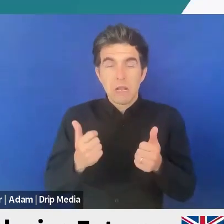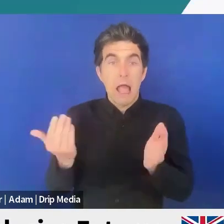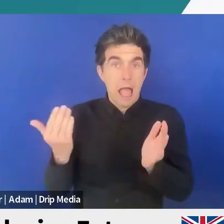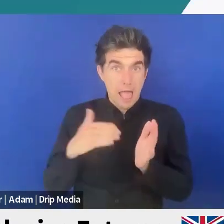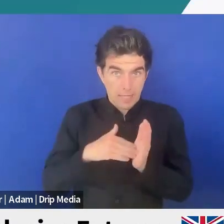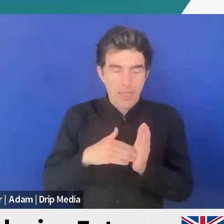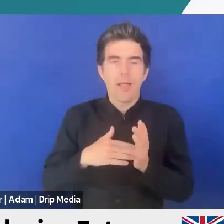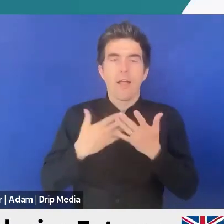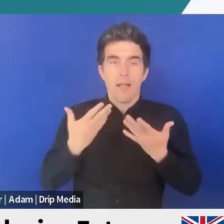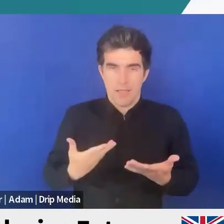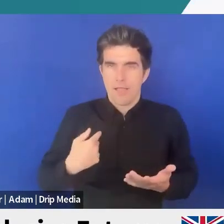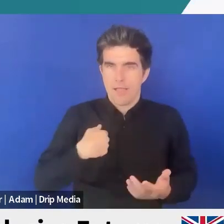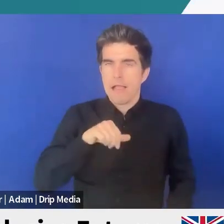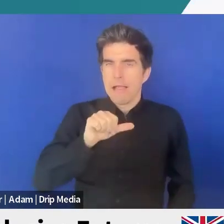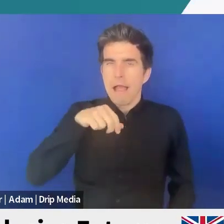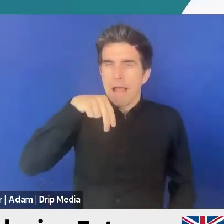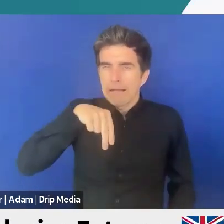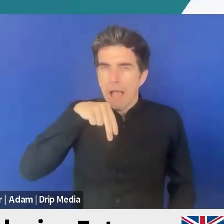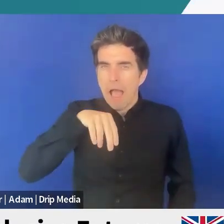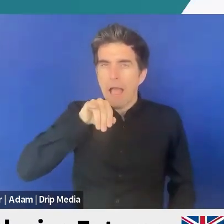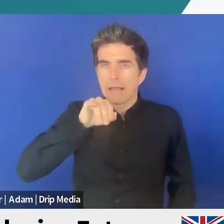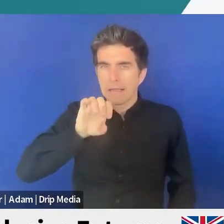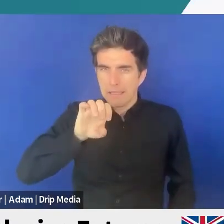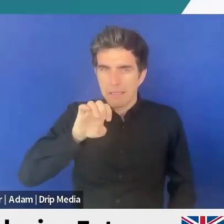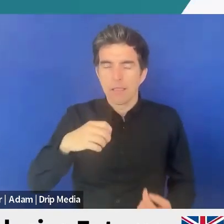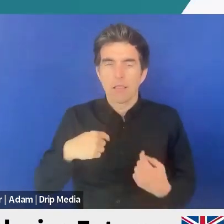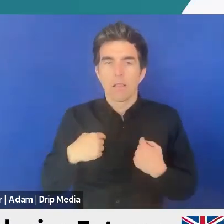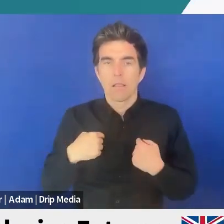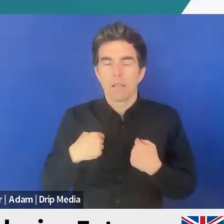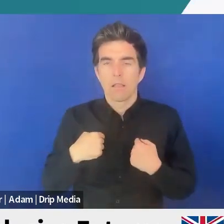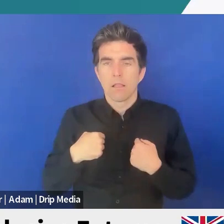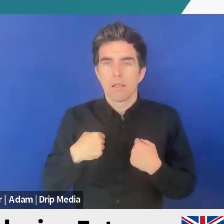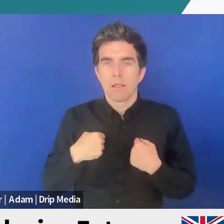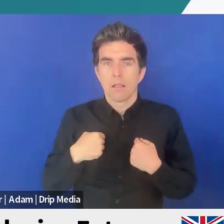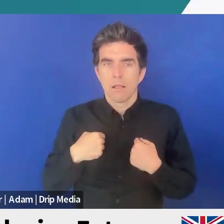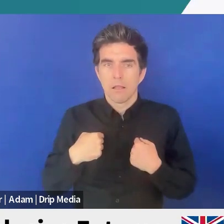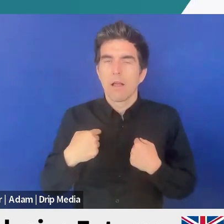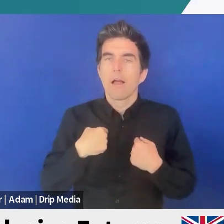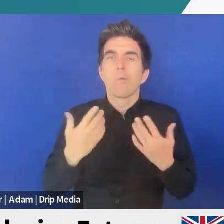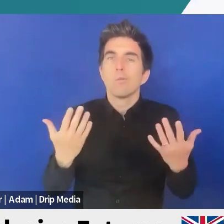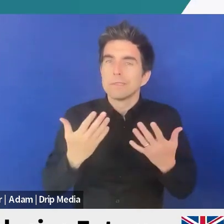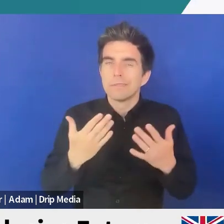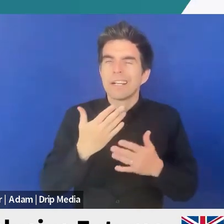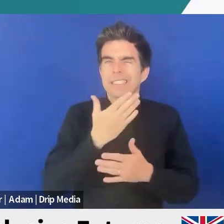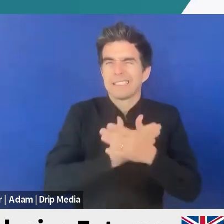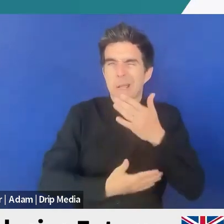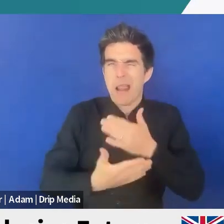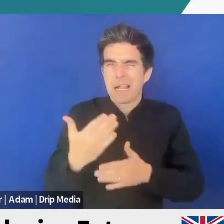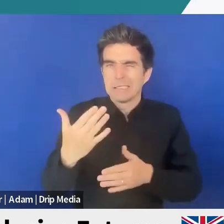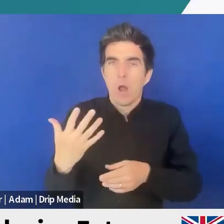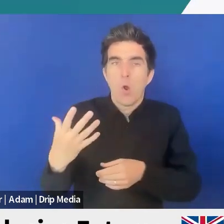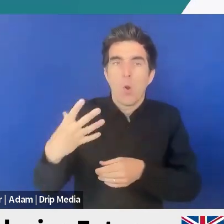This is Annie, and I'm the Disability Inclusive Development Program Coordinator for Humanity and Inclusion, and I'll be the chair for